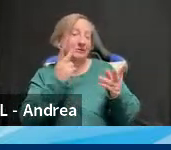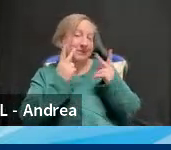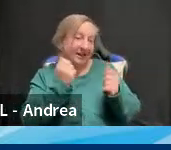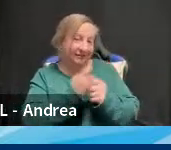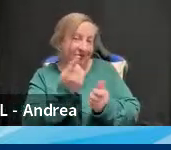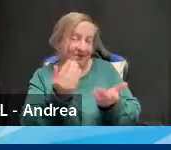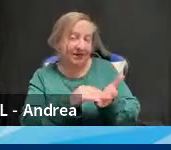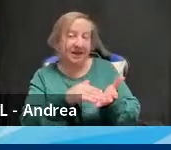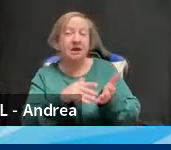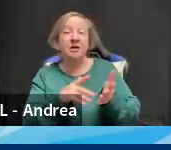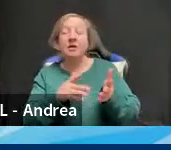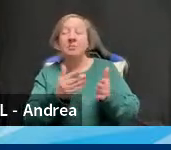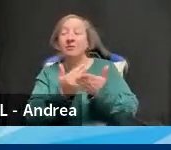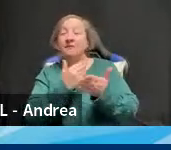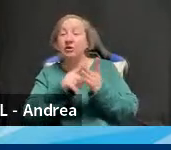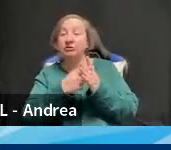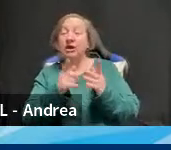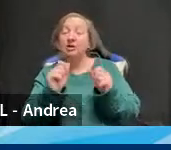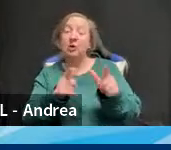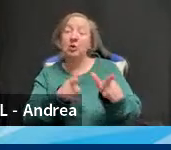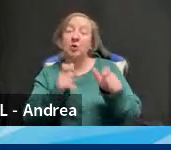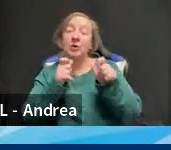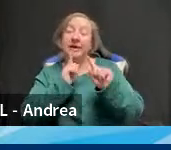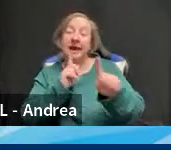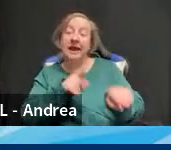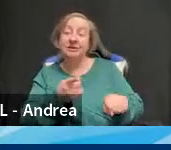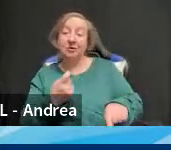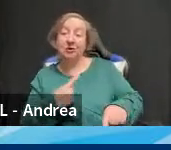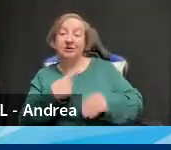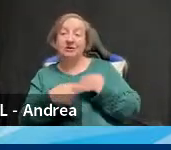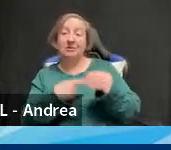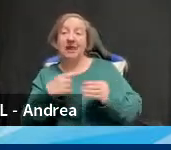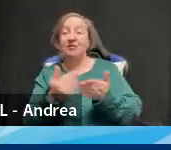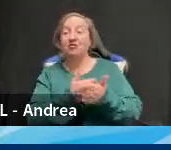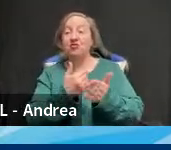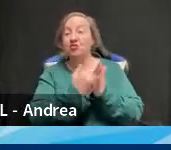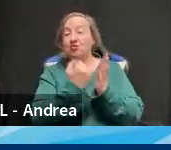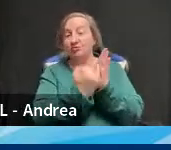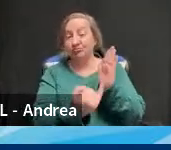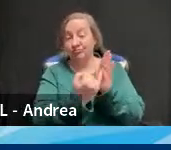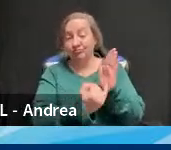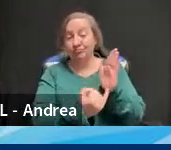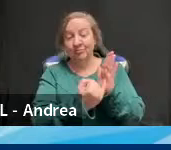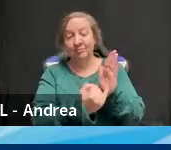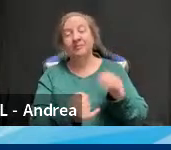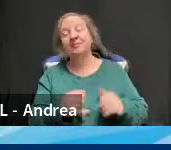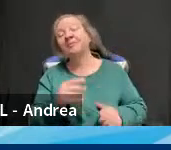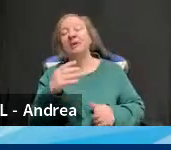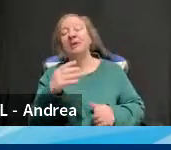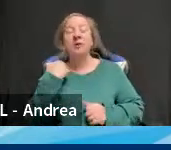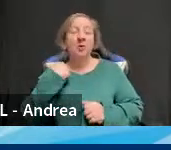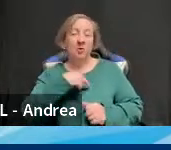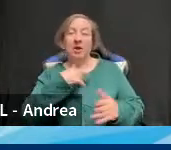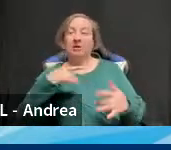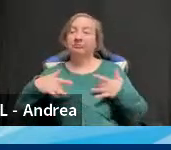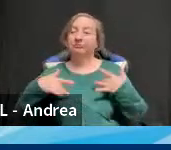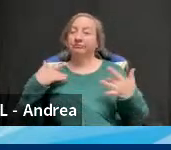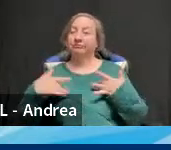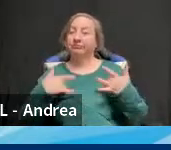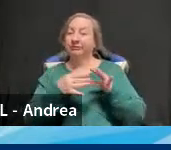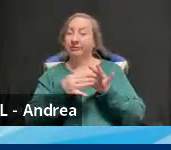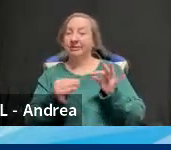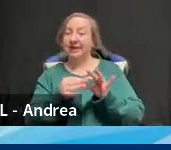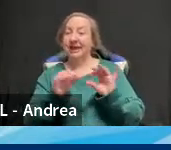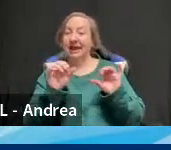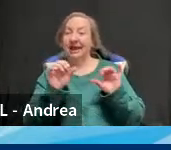question about the new renderings. And we are excited to say that we could